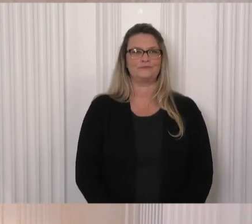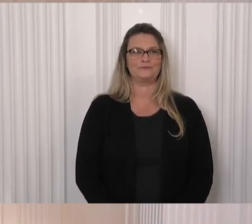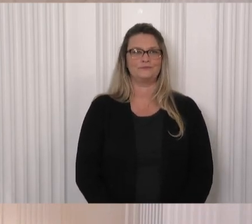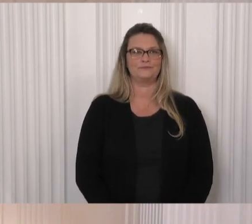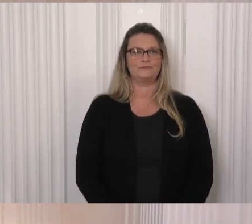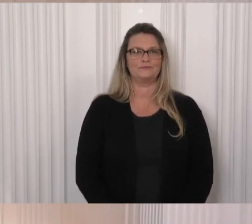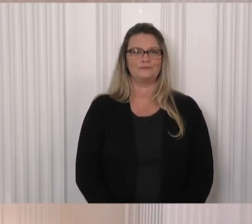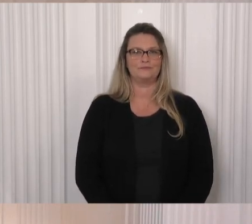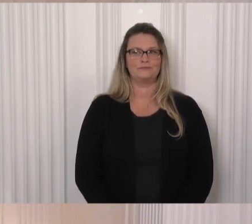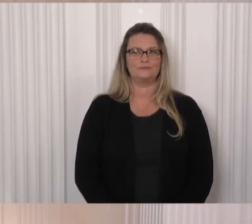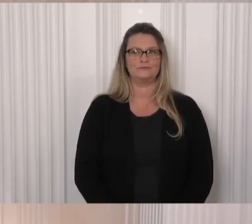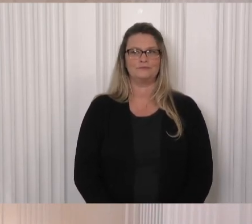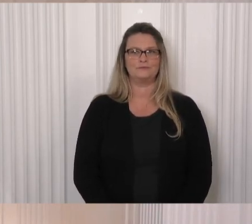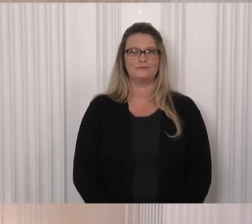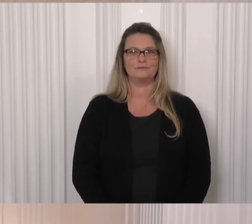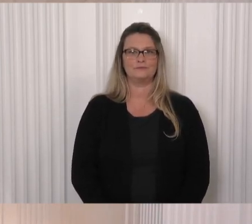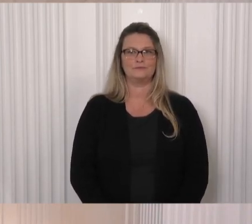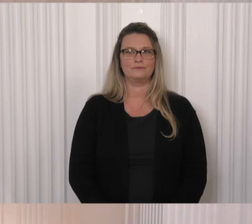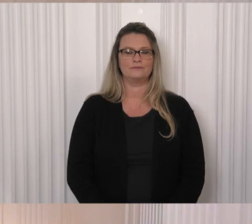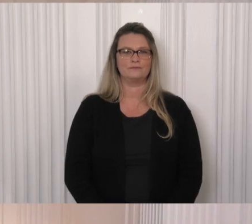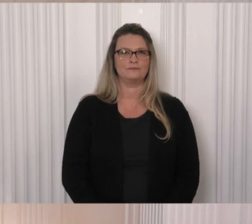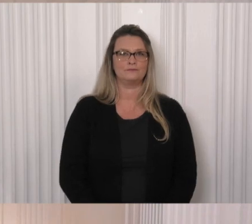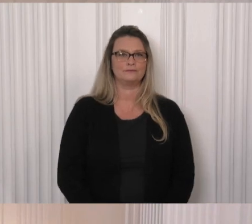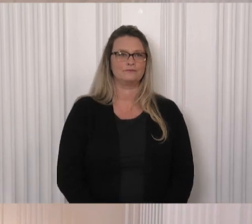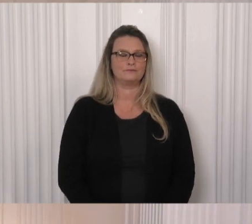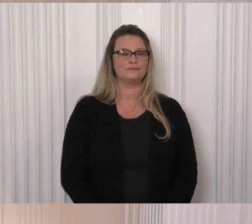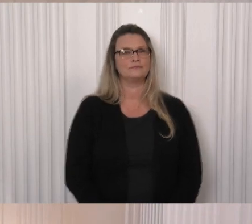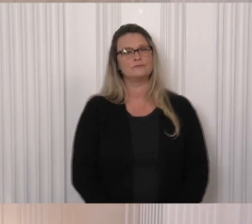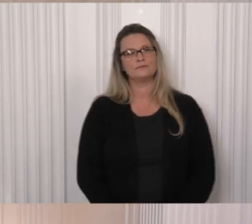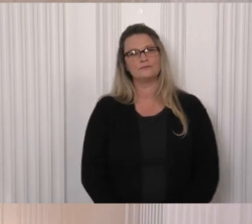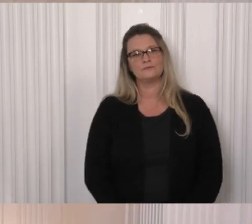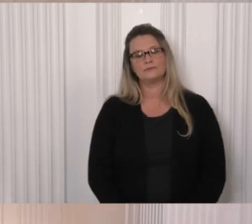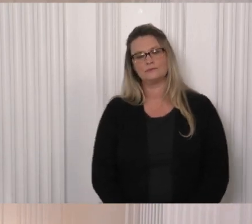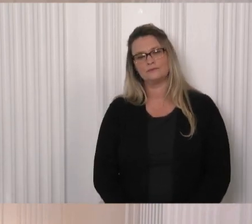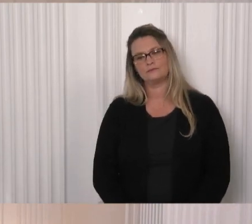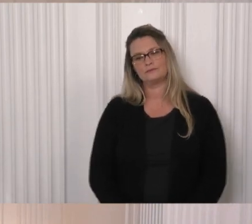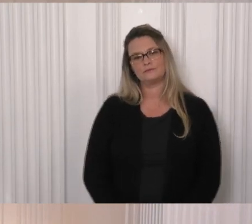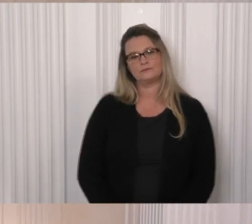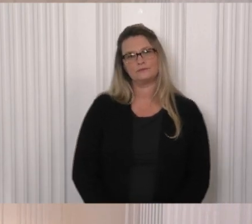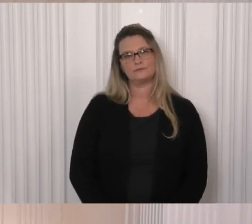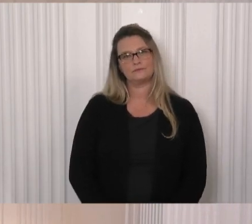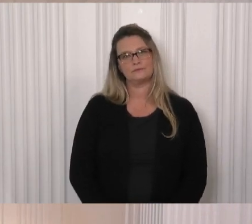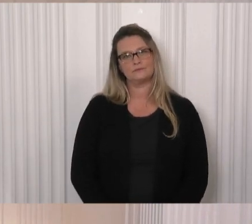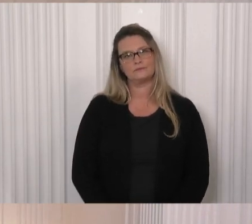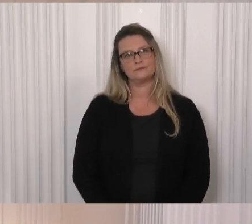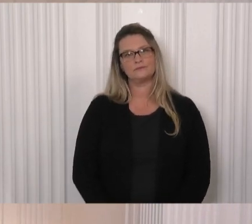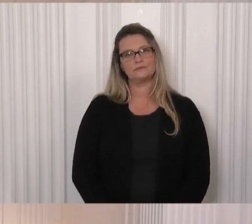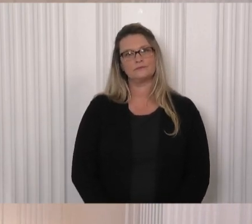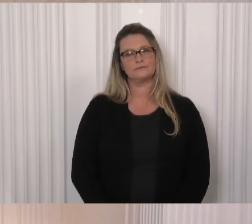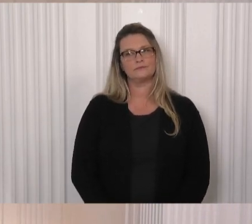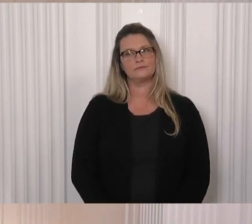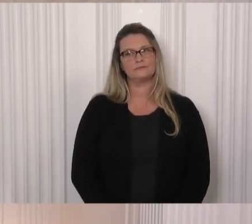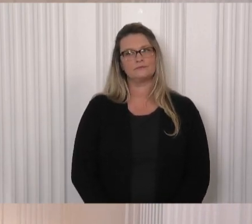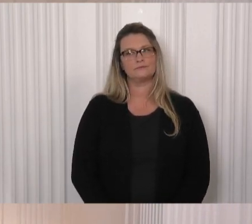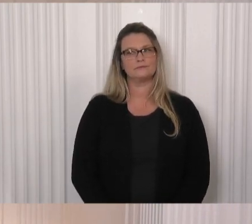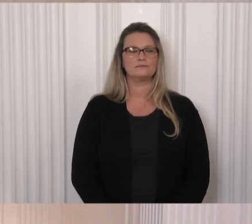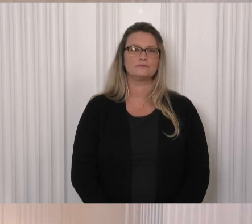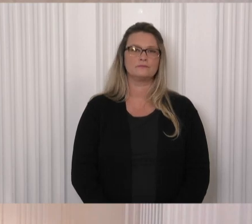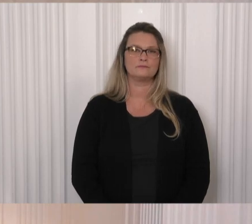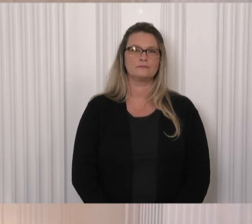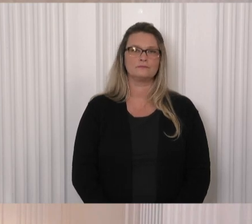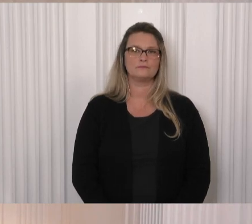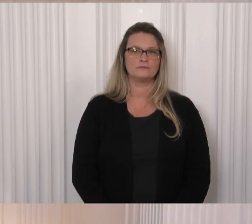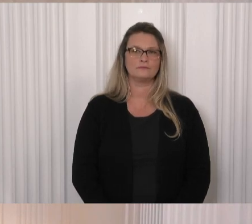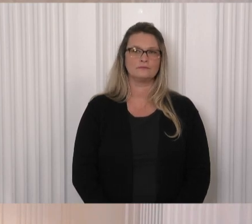Okay, thank you, Secretary Crouch and Dr. Slimp. Once again, Governor Justice and our panel members are holding. Stephen, go ahead. With media